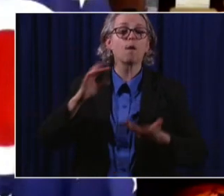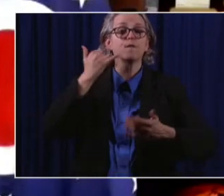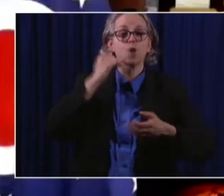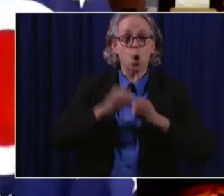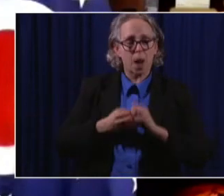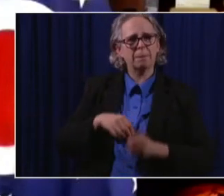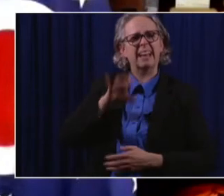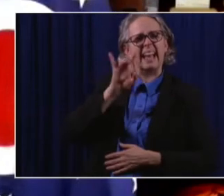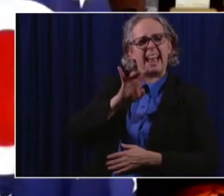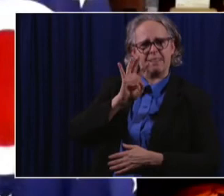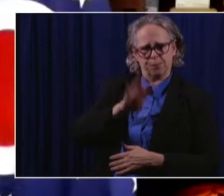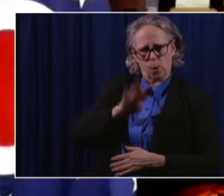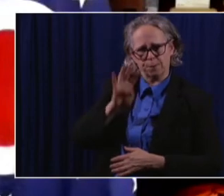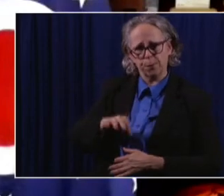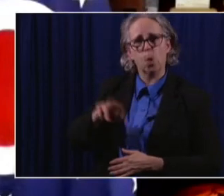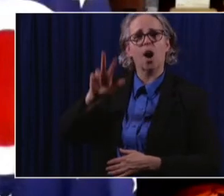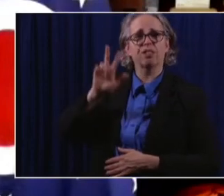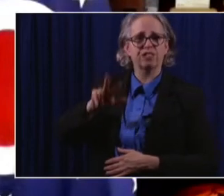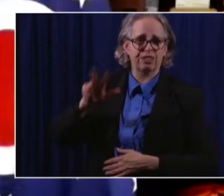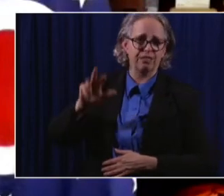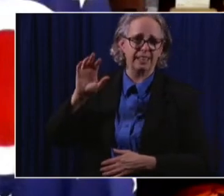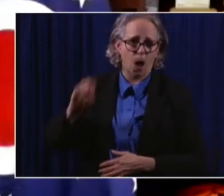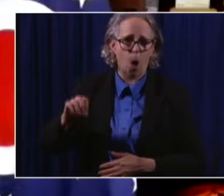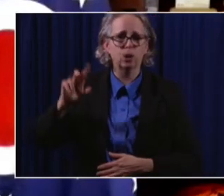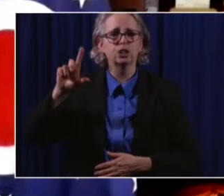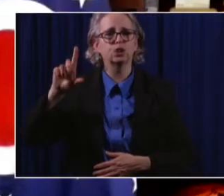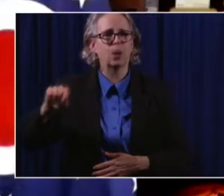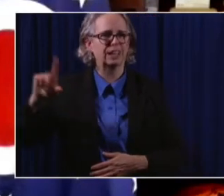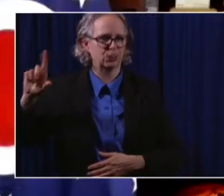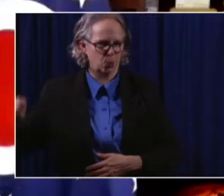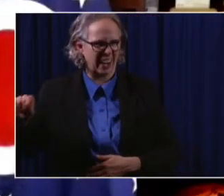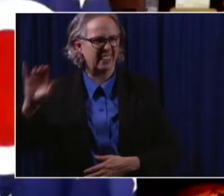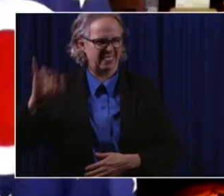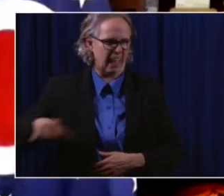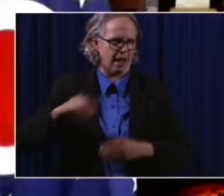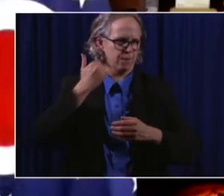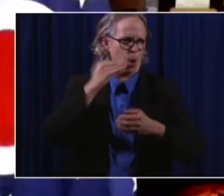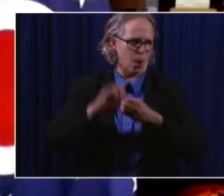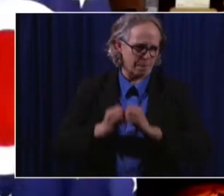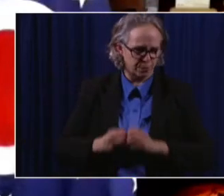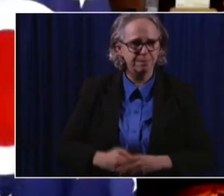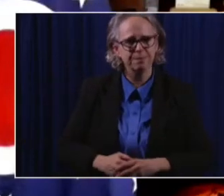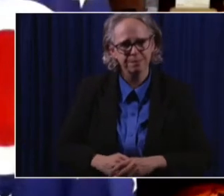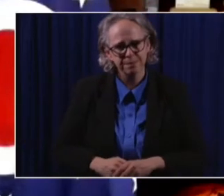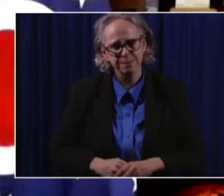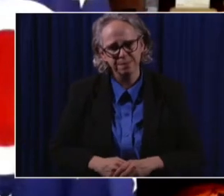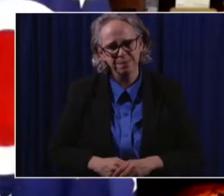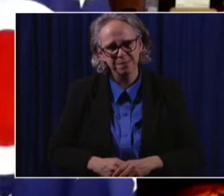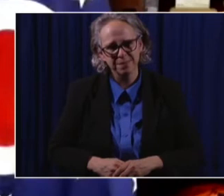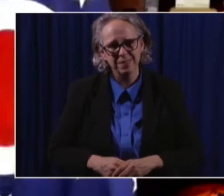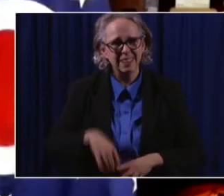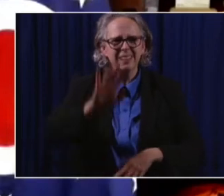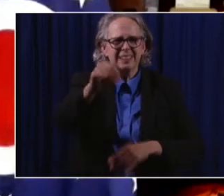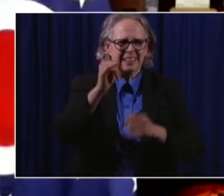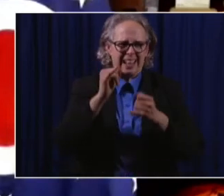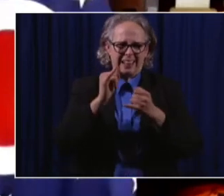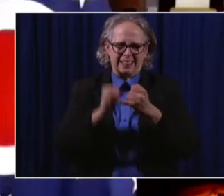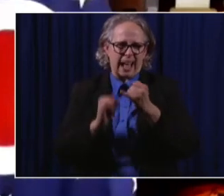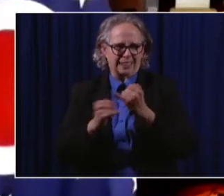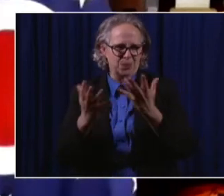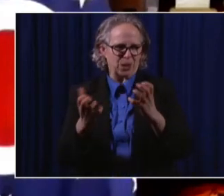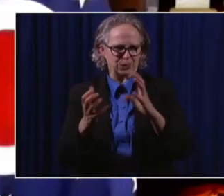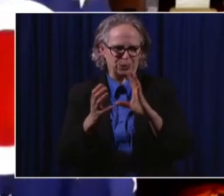844-330-2020 for more information. And I'll just close with this humorous thought that